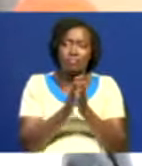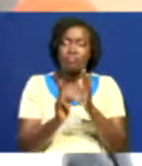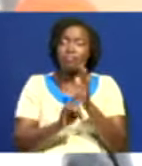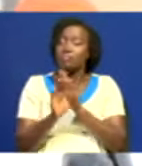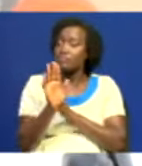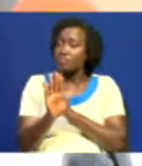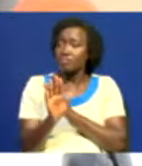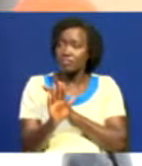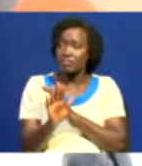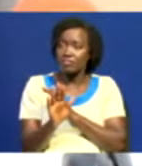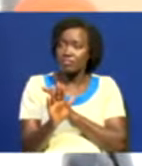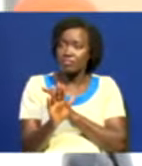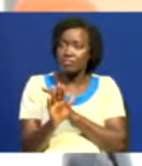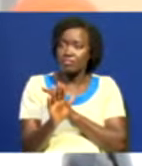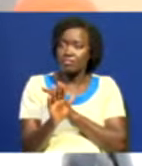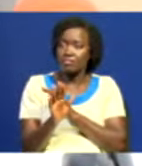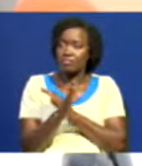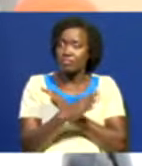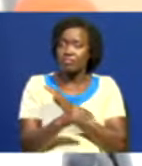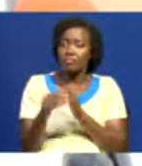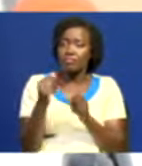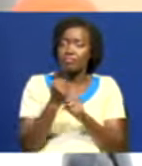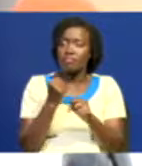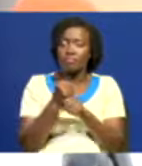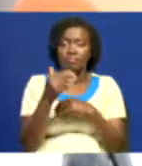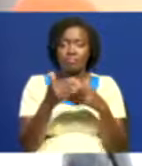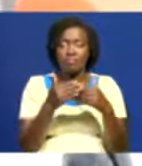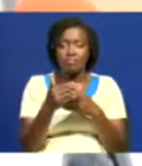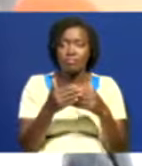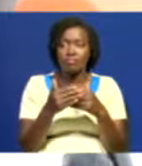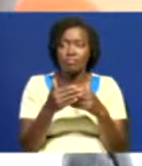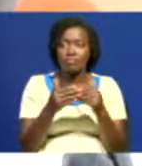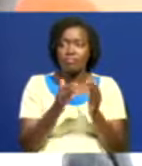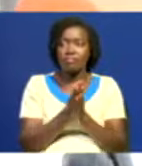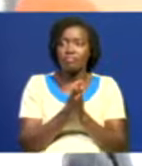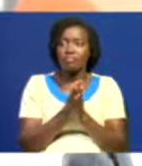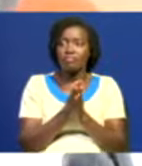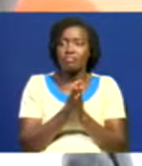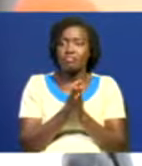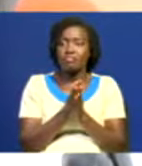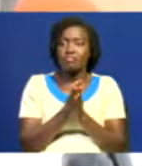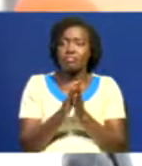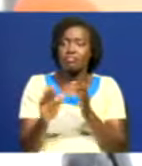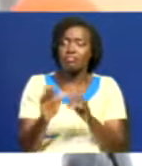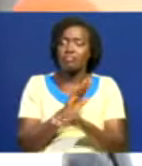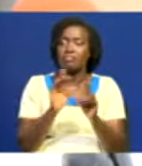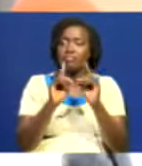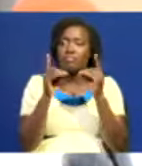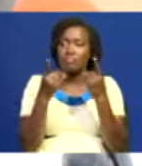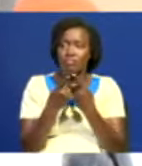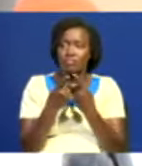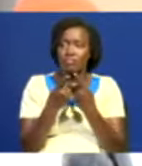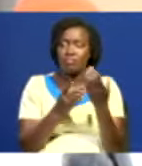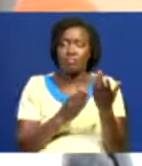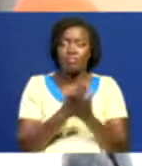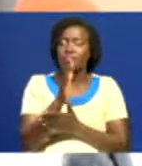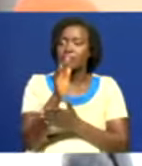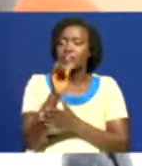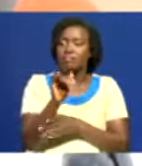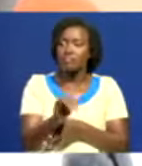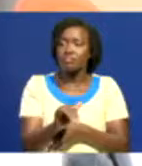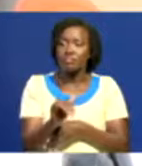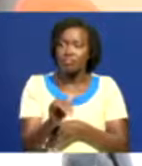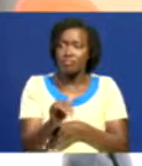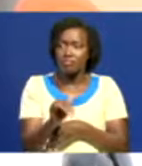ministry, and we are going to work very closely with the entire department to ensure